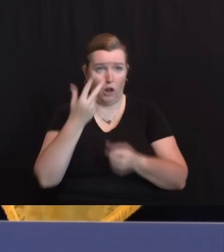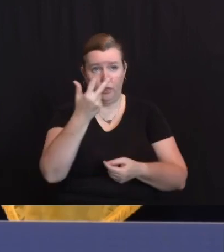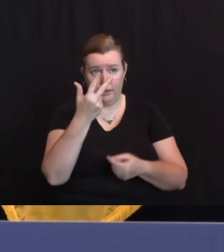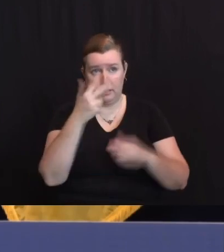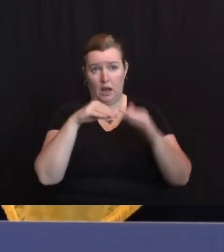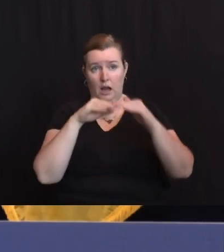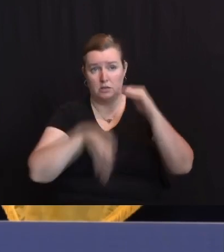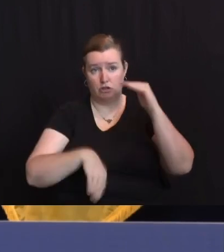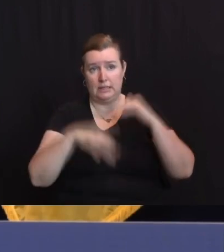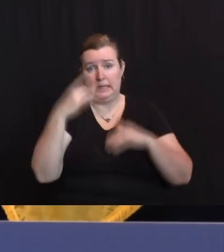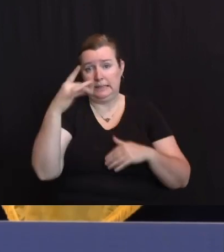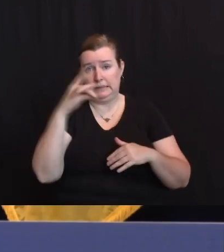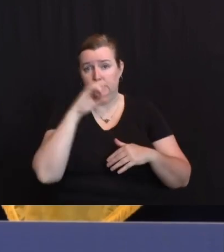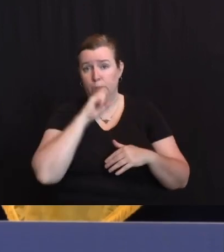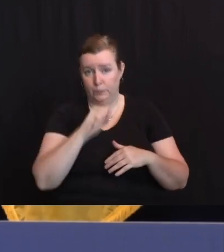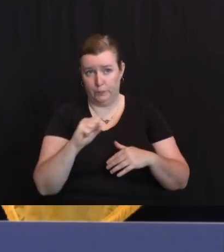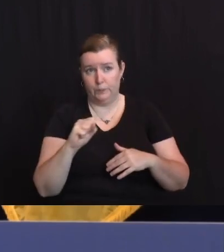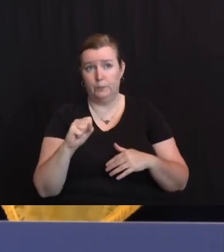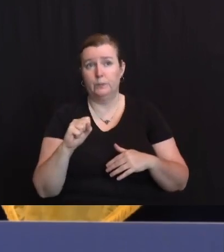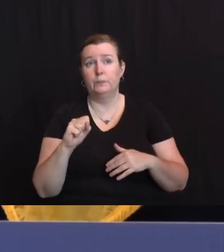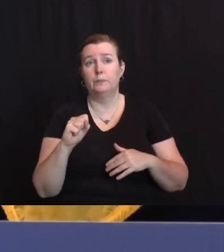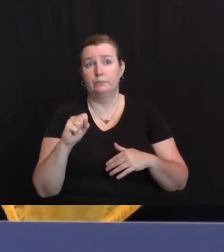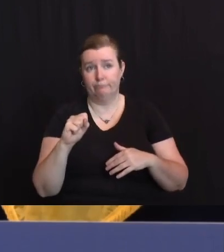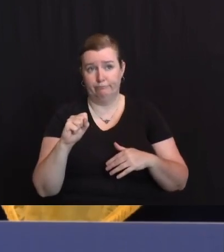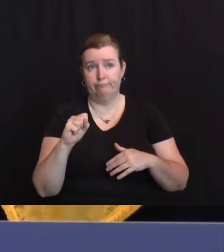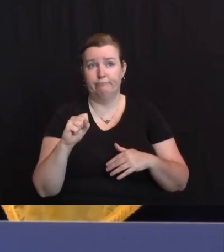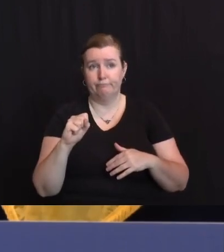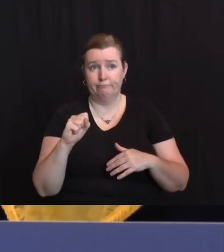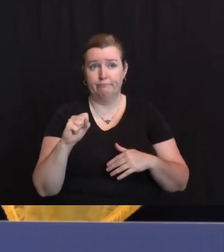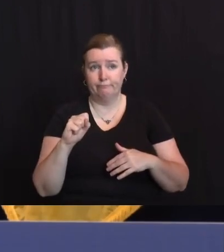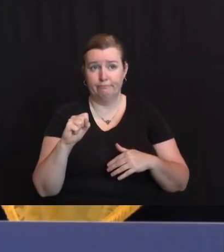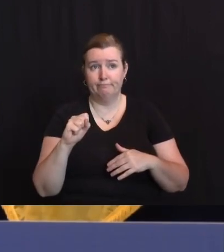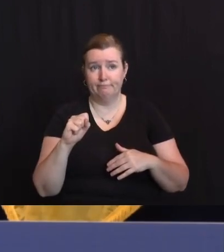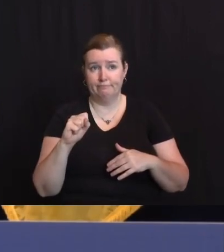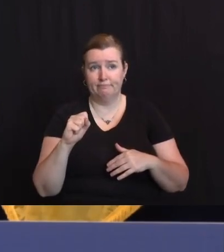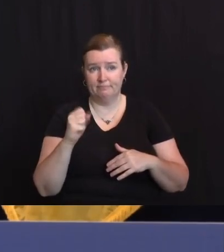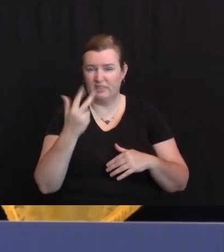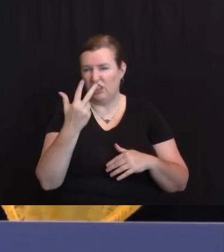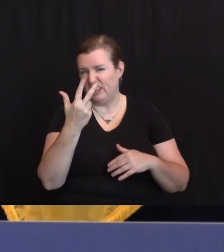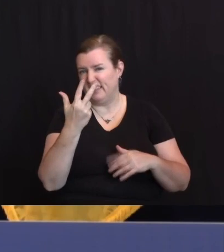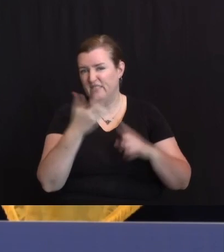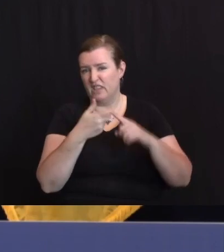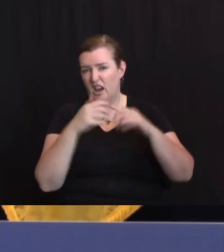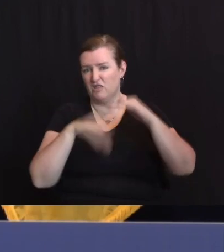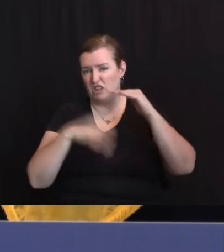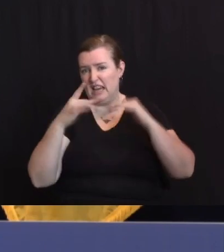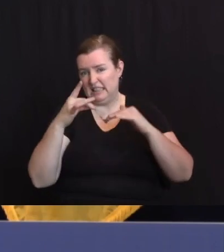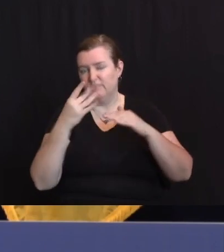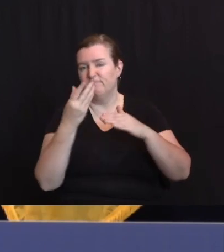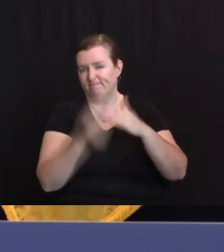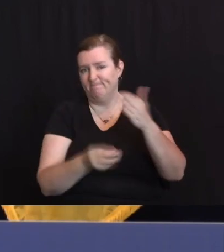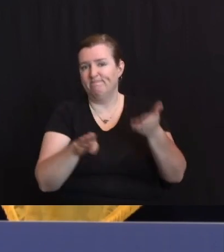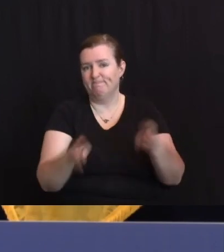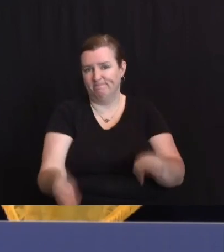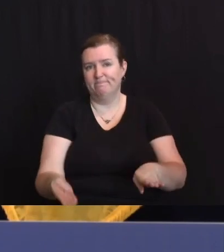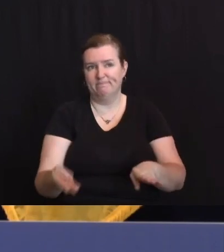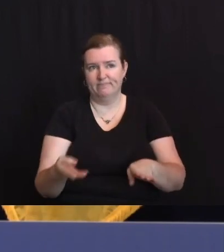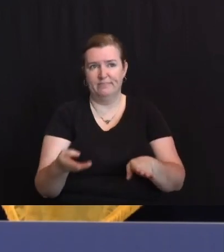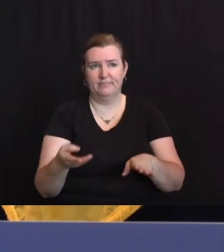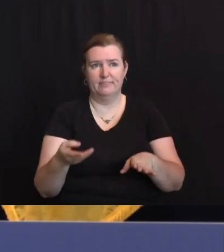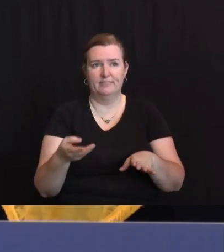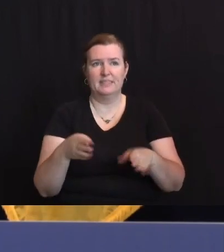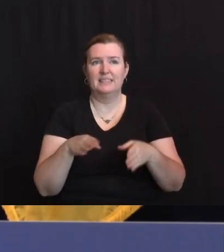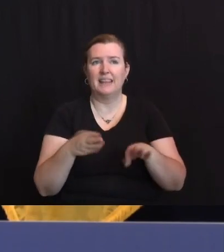the concerning data that Judy referred to earlier, who have lost their life, and all 3 of them were under the age of 4 and had